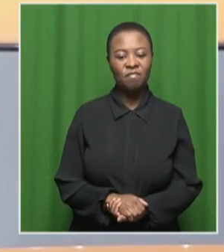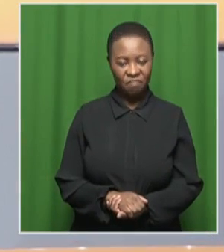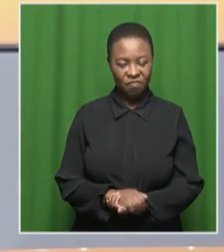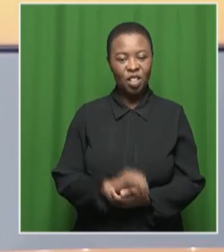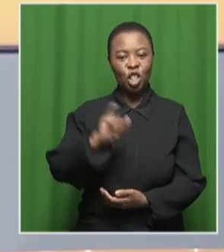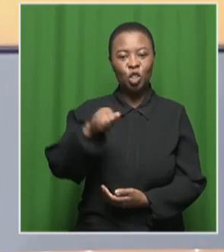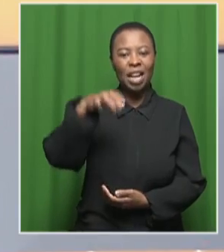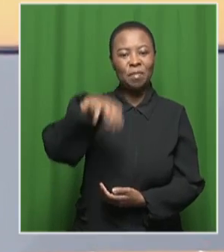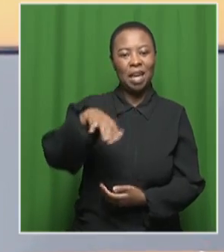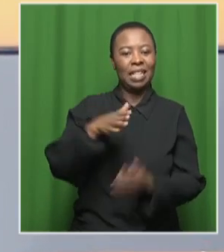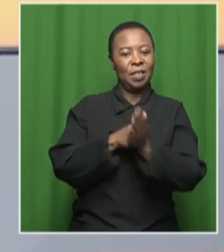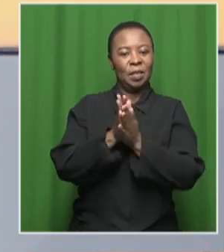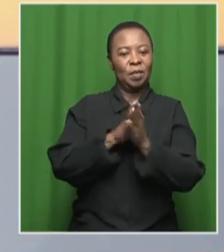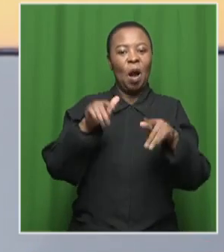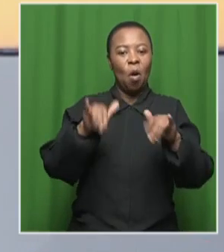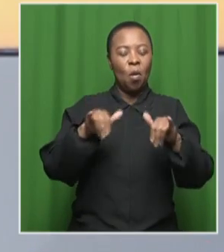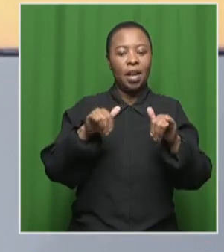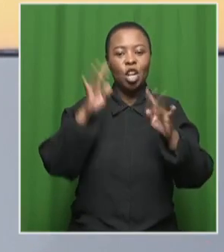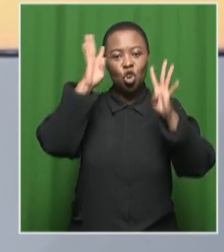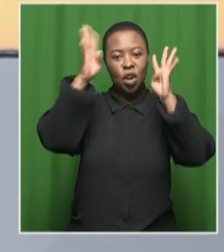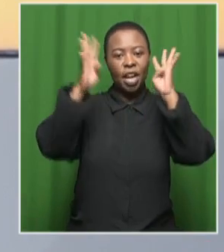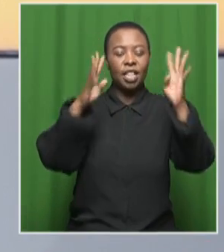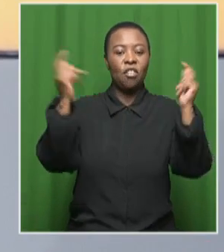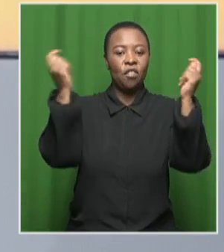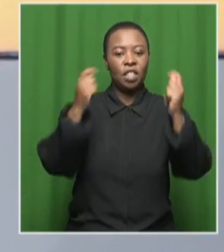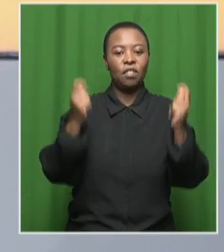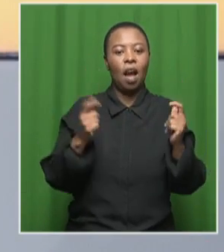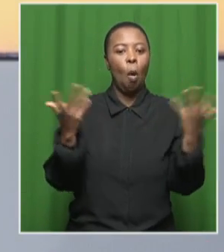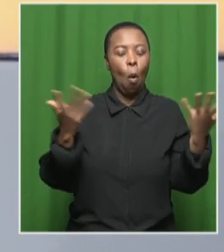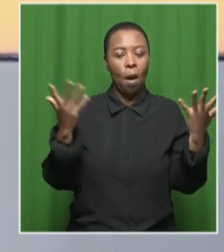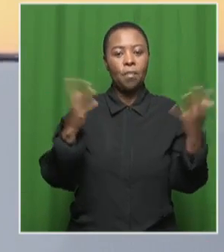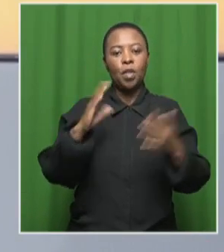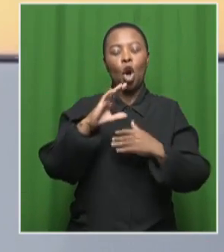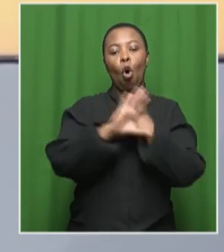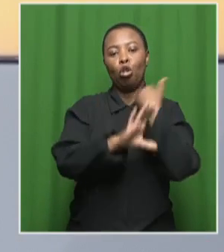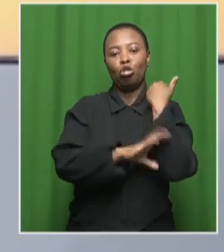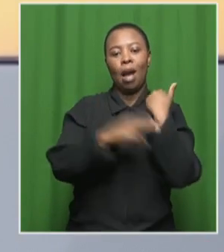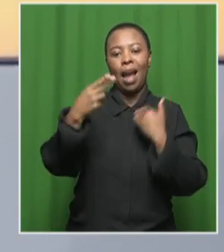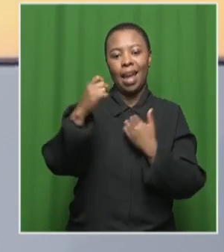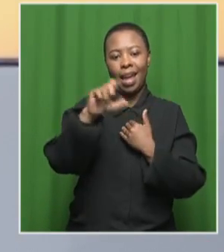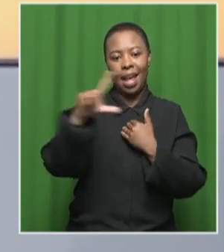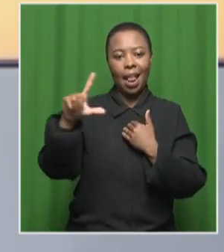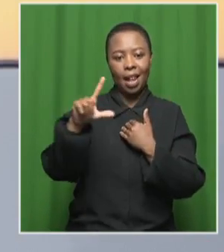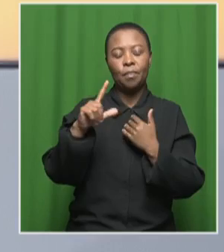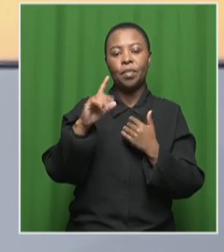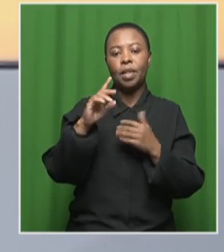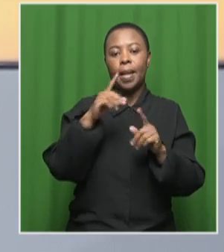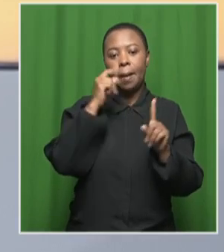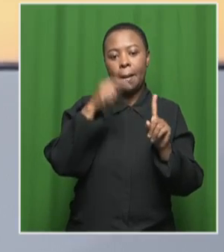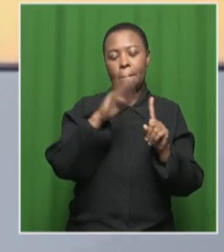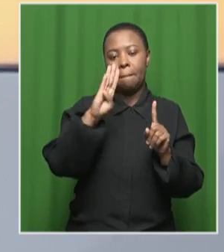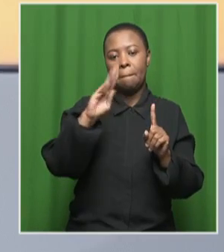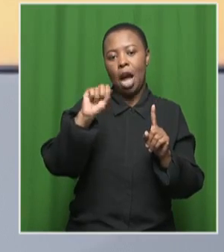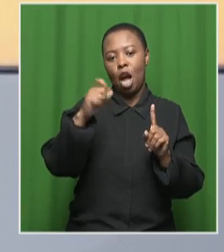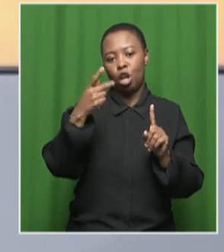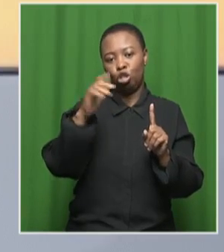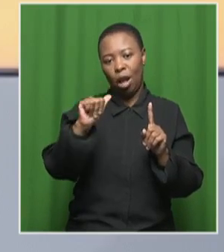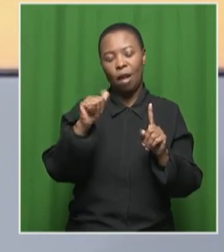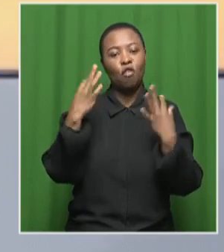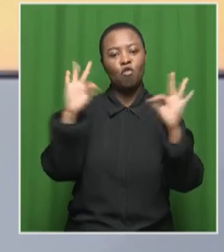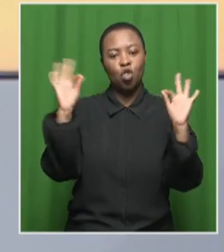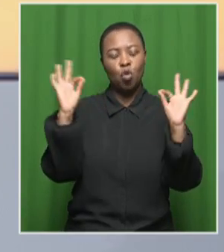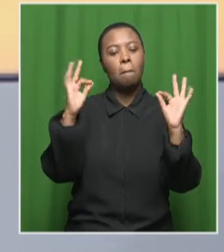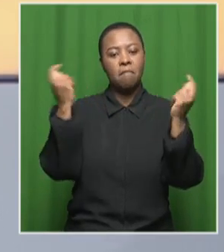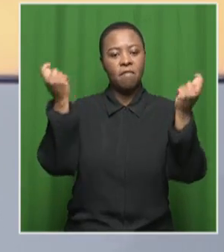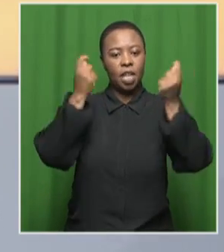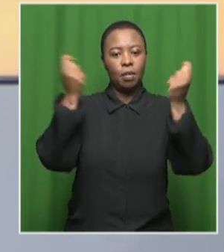Johannesburg's most anticipated creative festival and Constitution Hill's Basha Uhuru Freedom Festival will offer a jam-packed